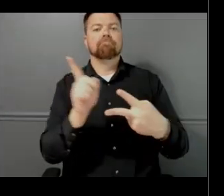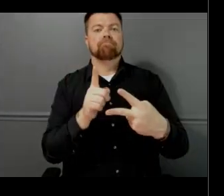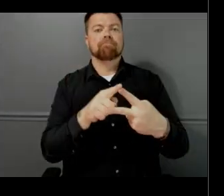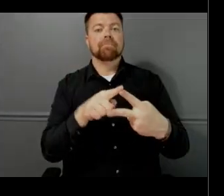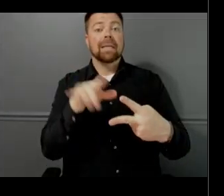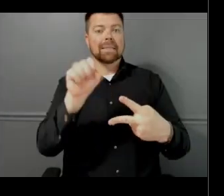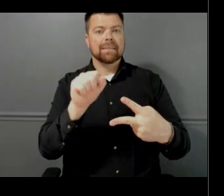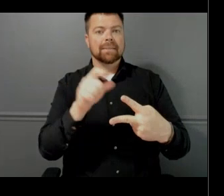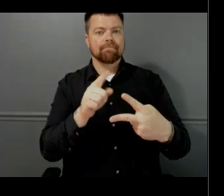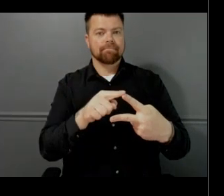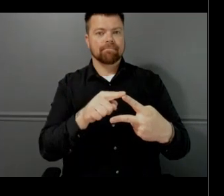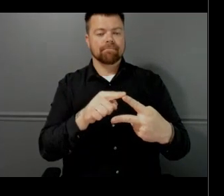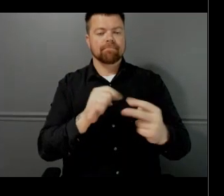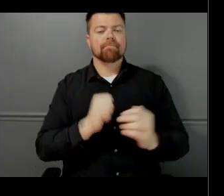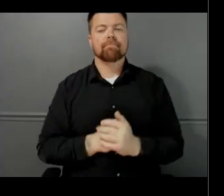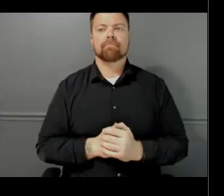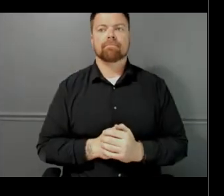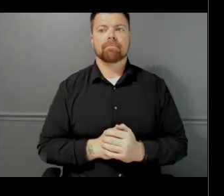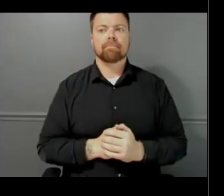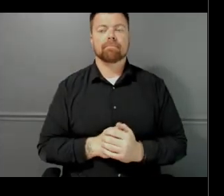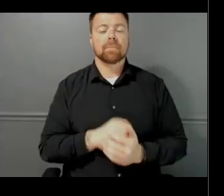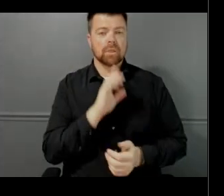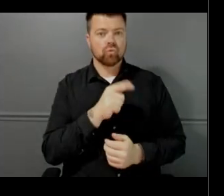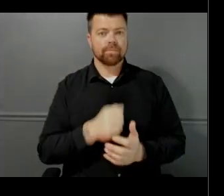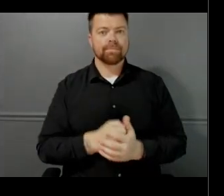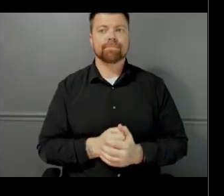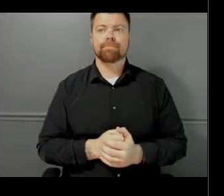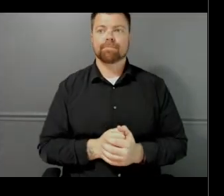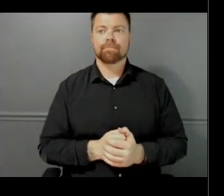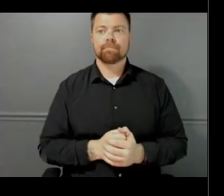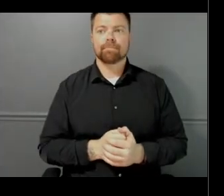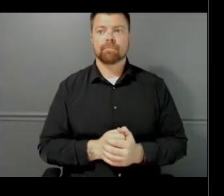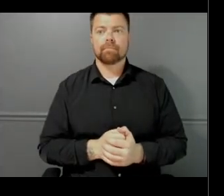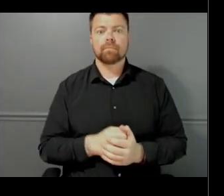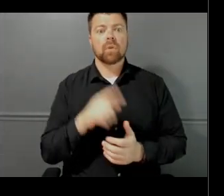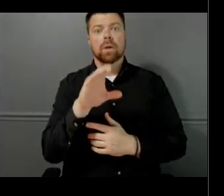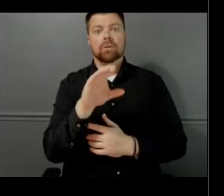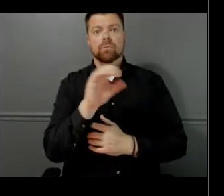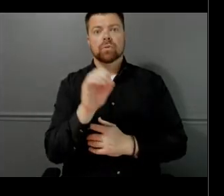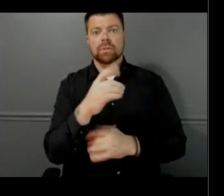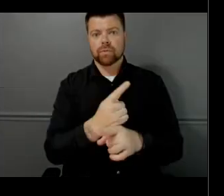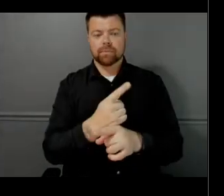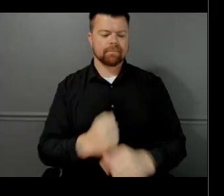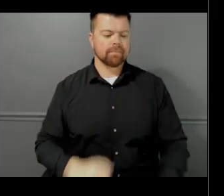answer was the first option. This is true. And 100% of you got this one correct.